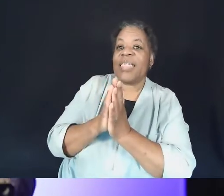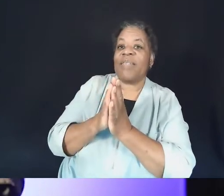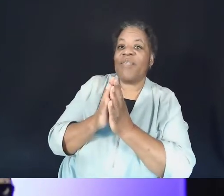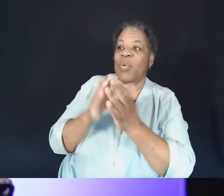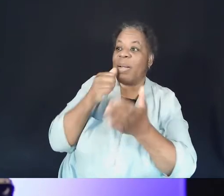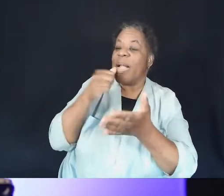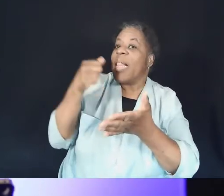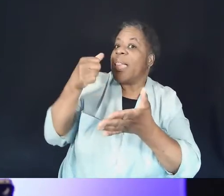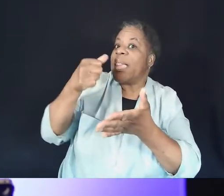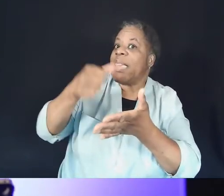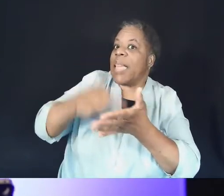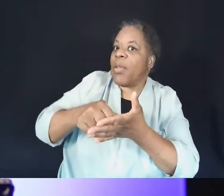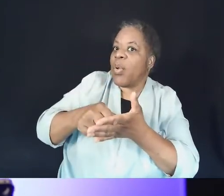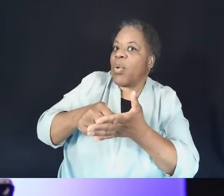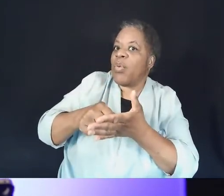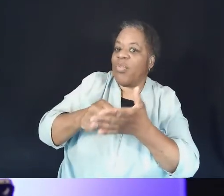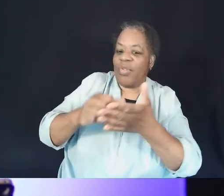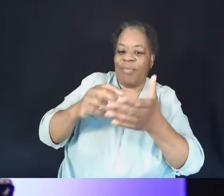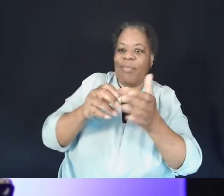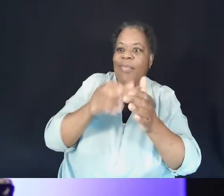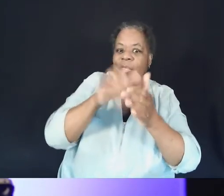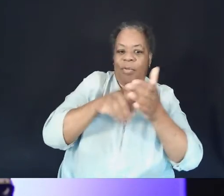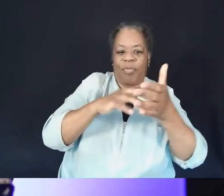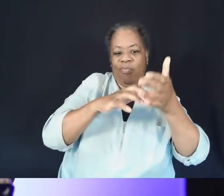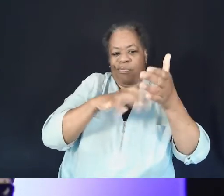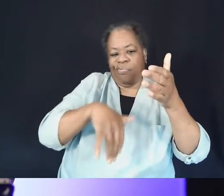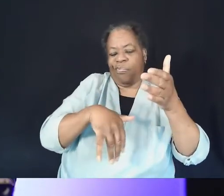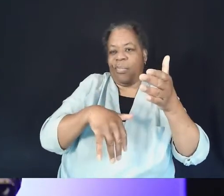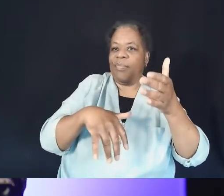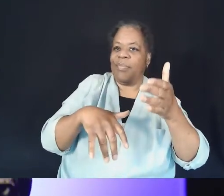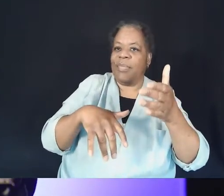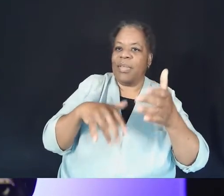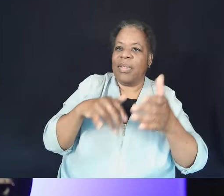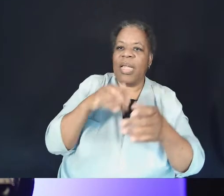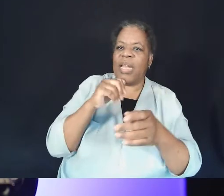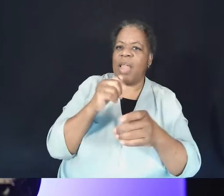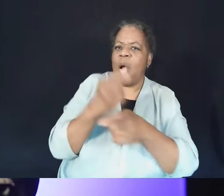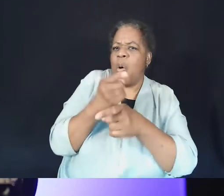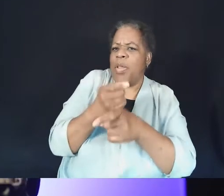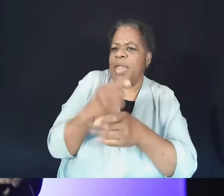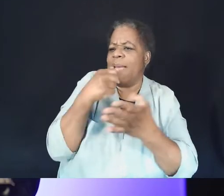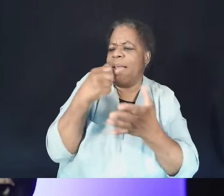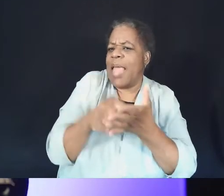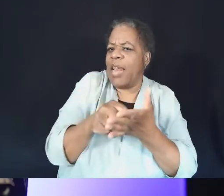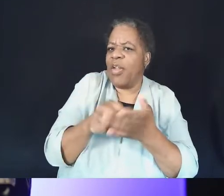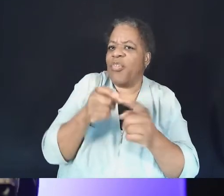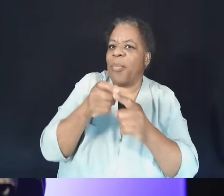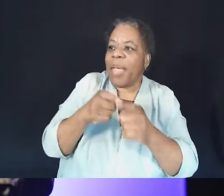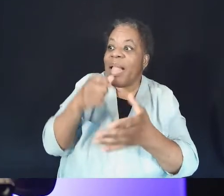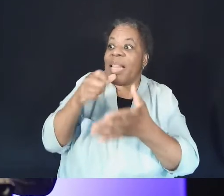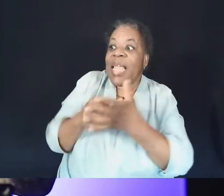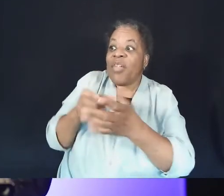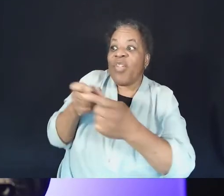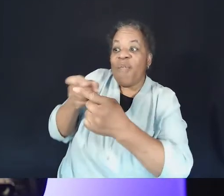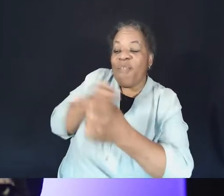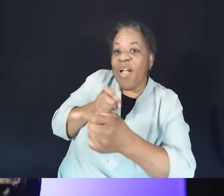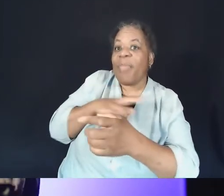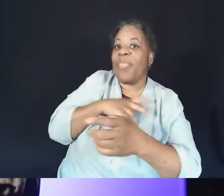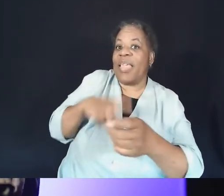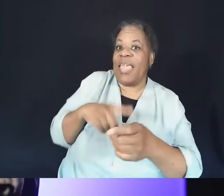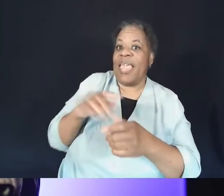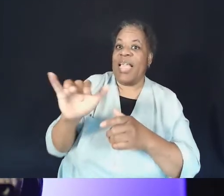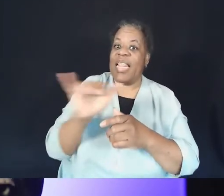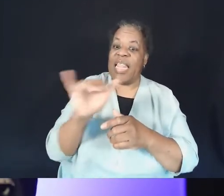in the following verses. But these aren't ordinary letters, okay? These are letters from the king, and they function like a blank